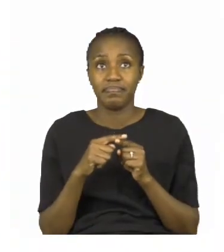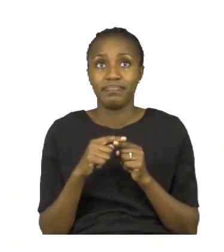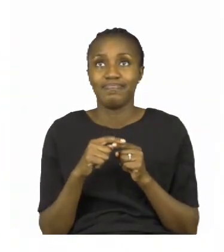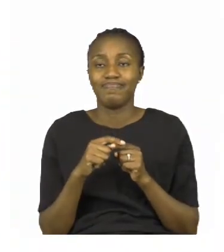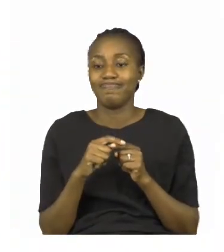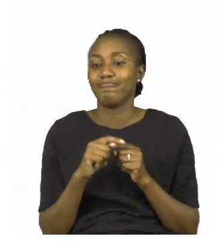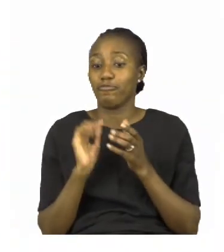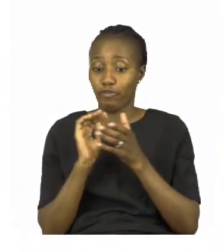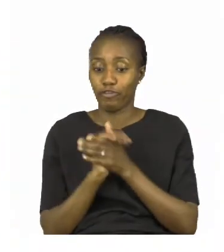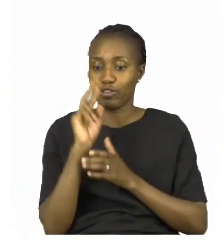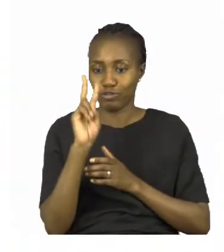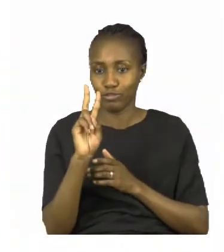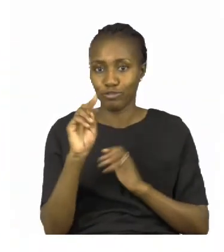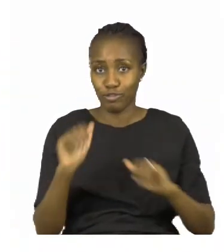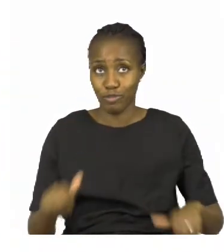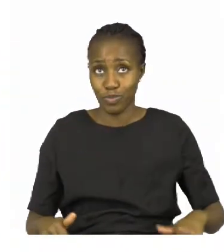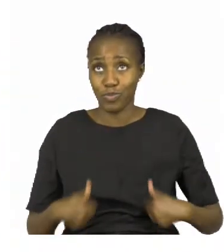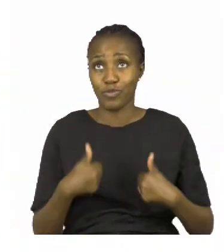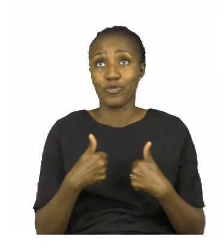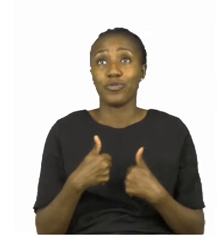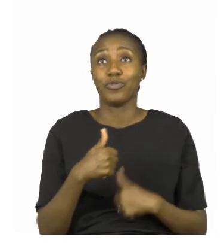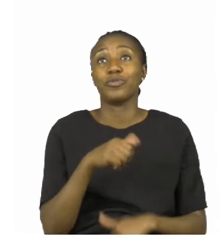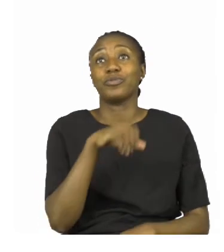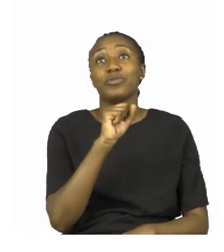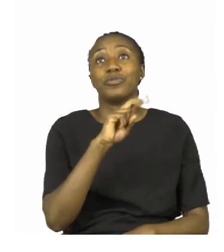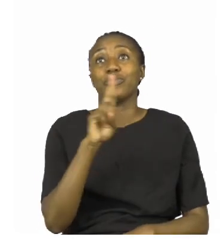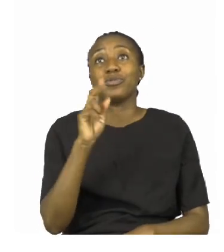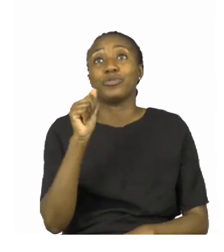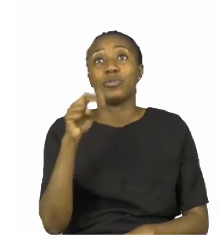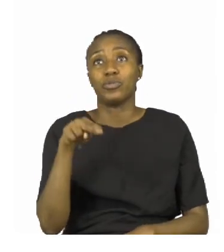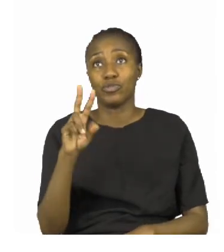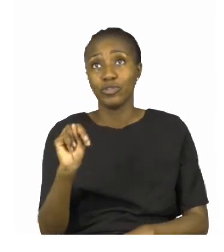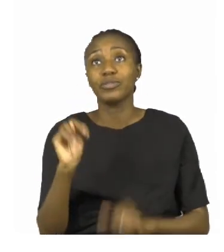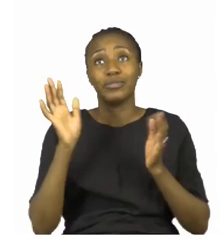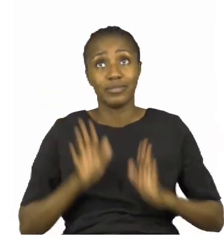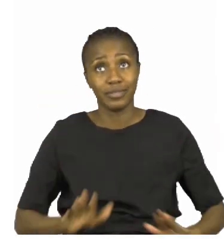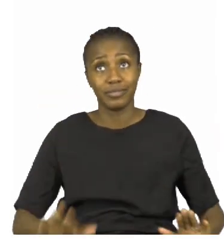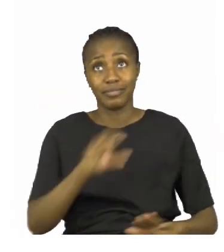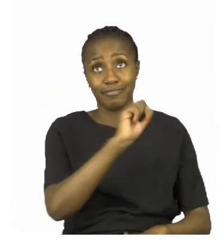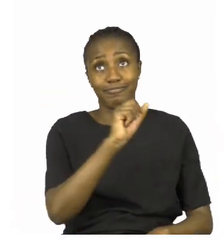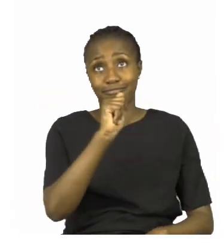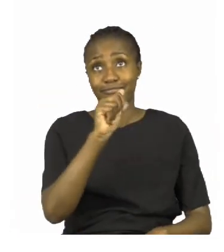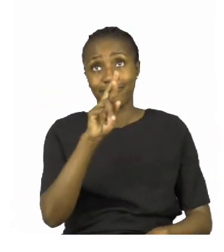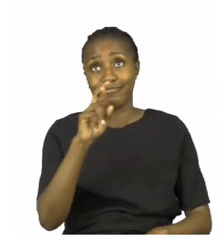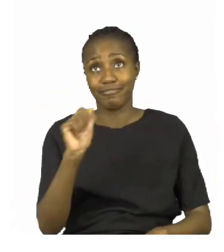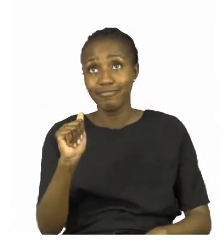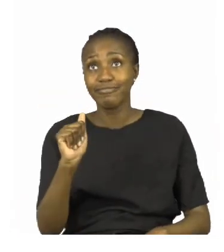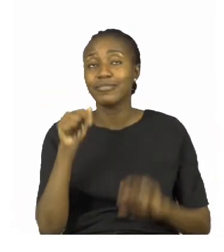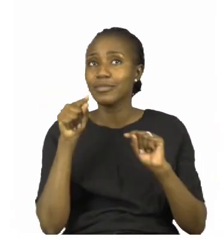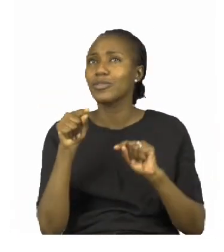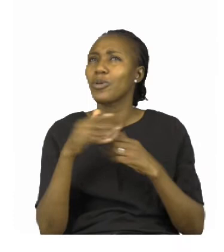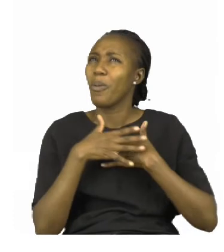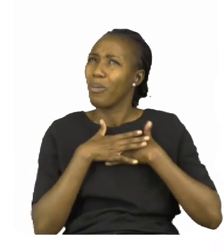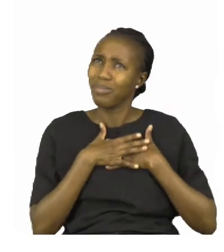friends, Sarah and Sean. They both like apples. It's going to be our job to share the